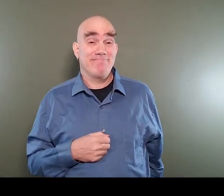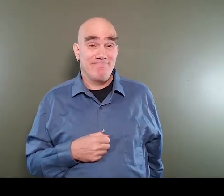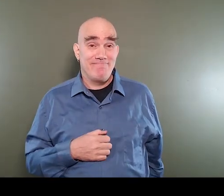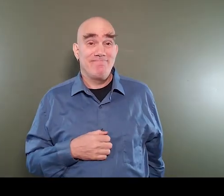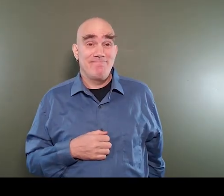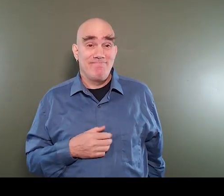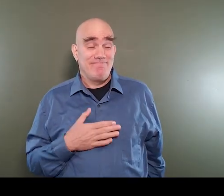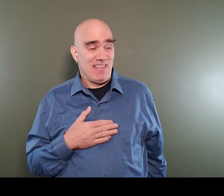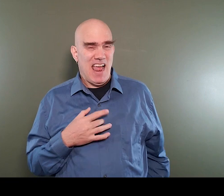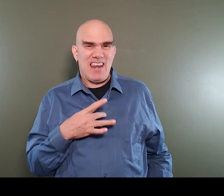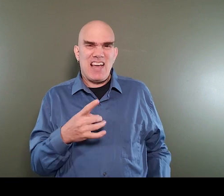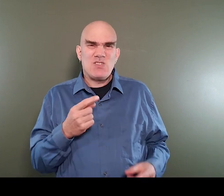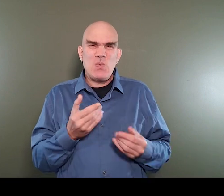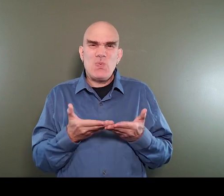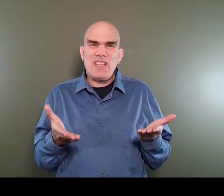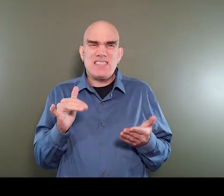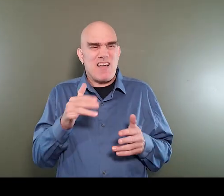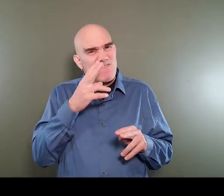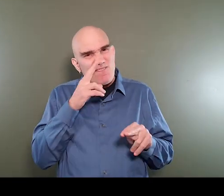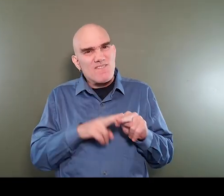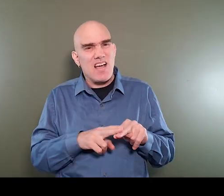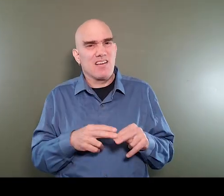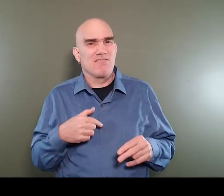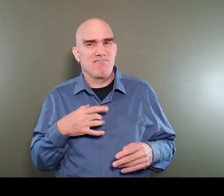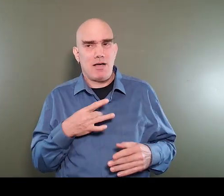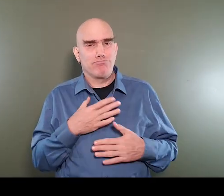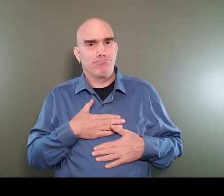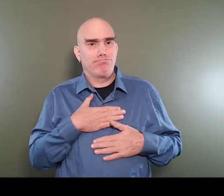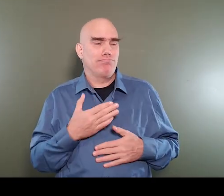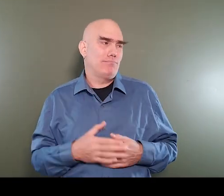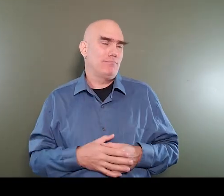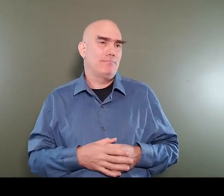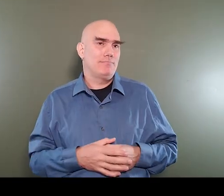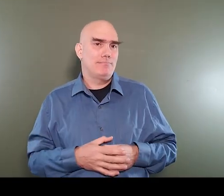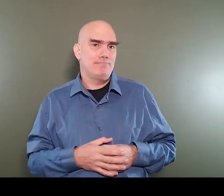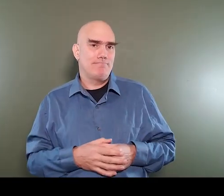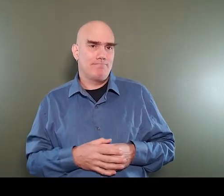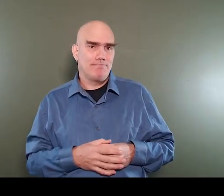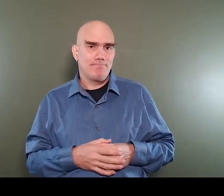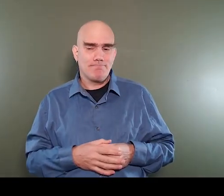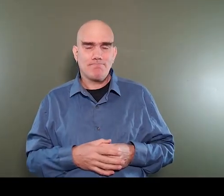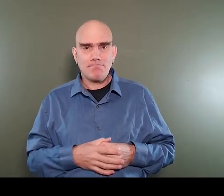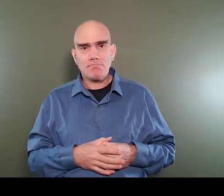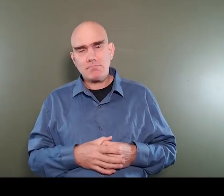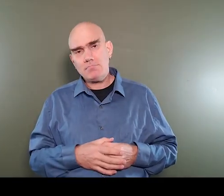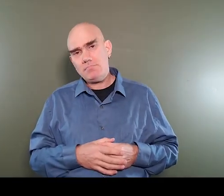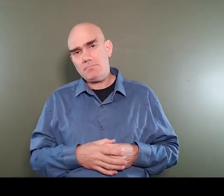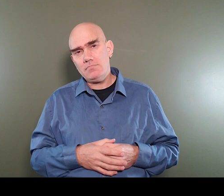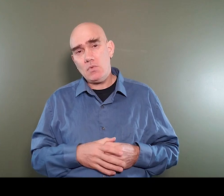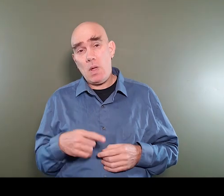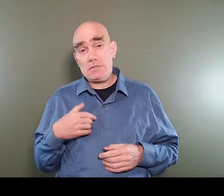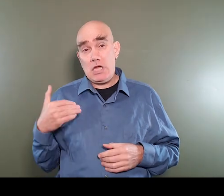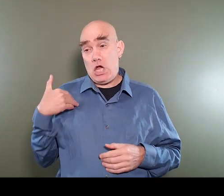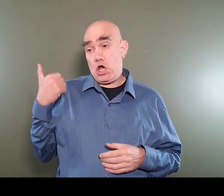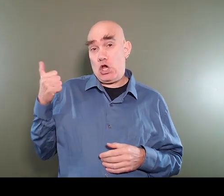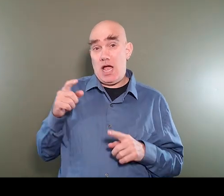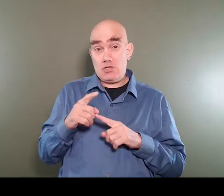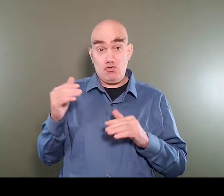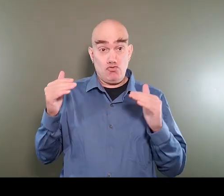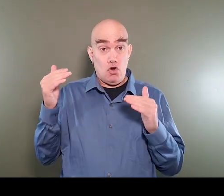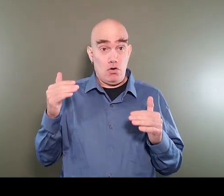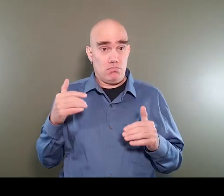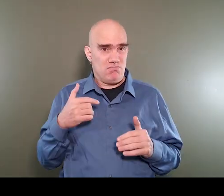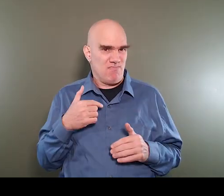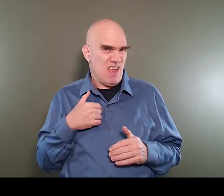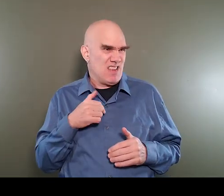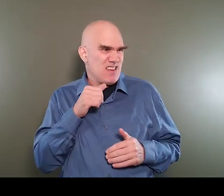many ways, I'm a kid at heart. I like to do things that are fun. And